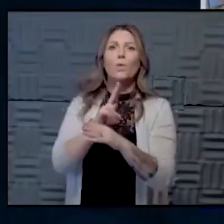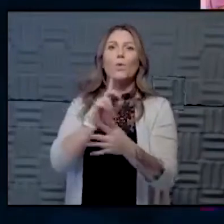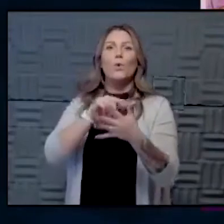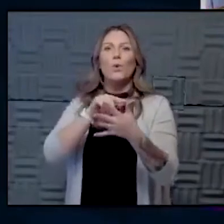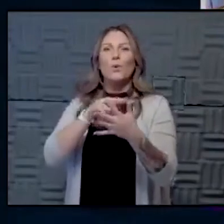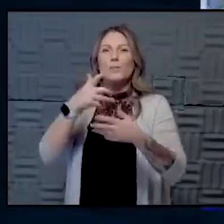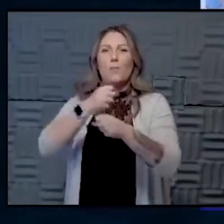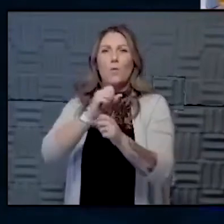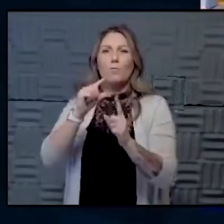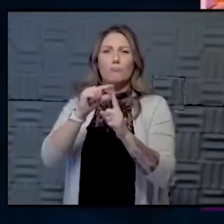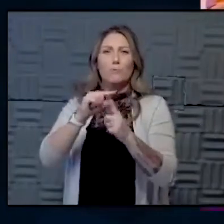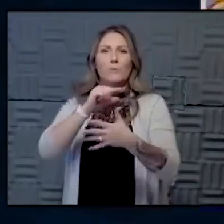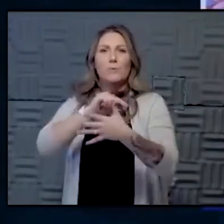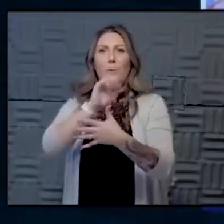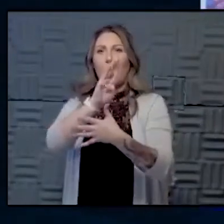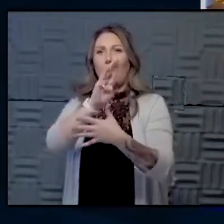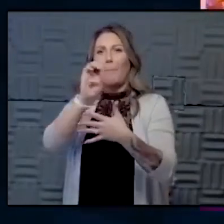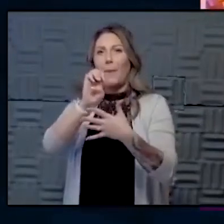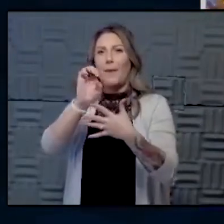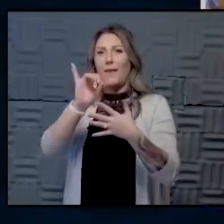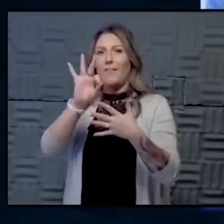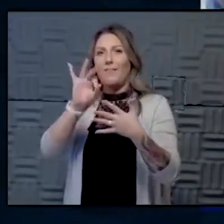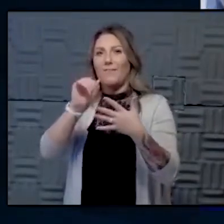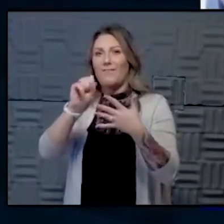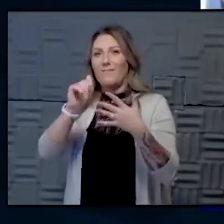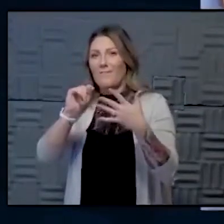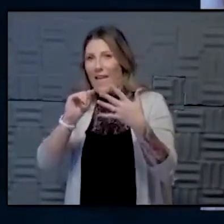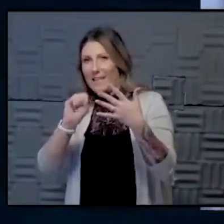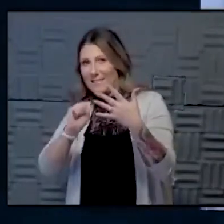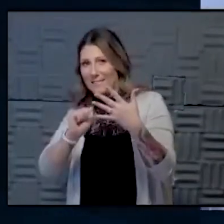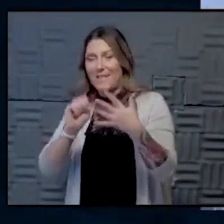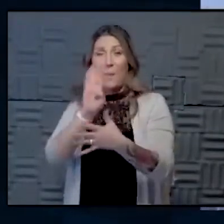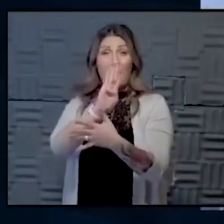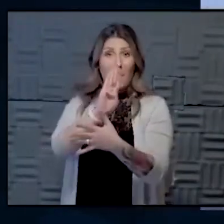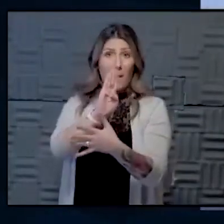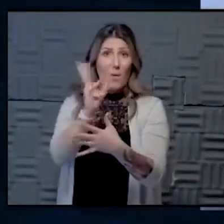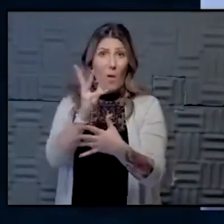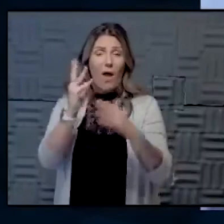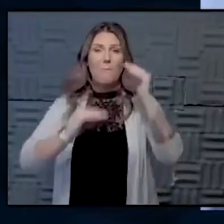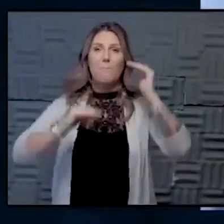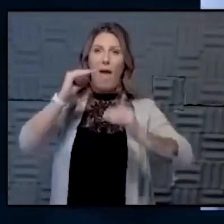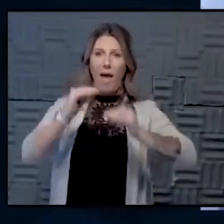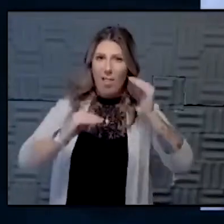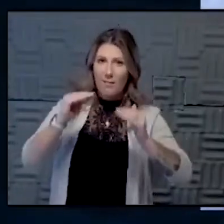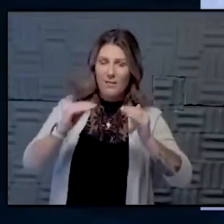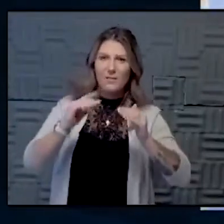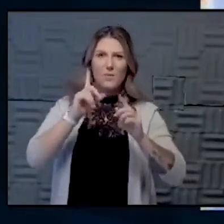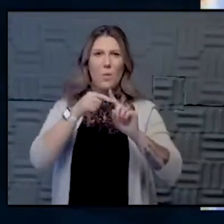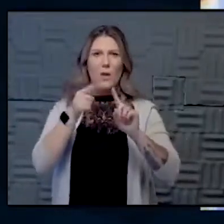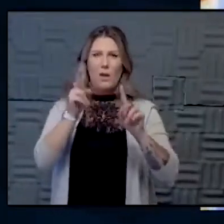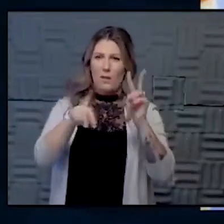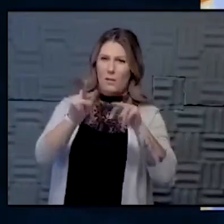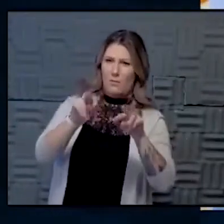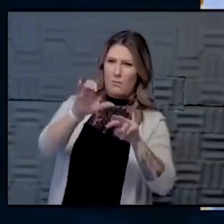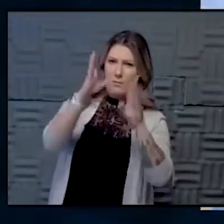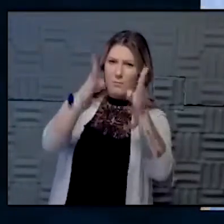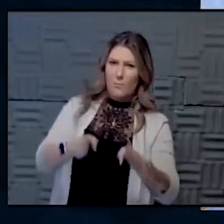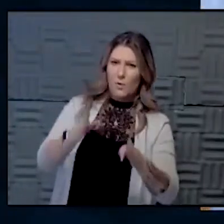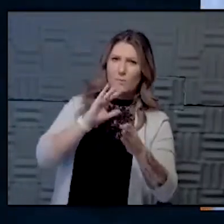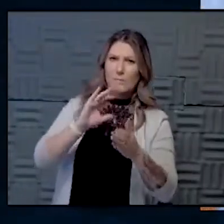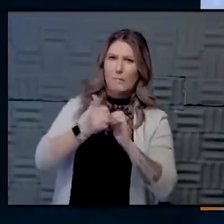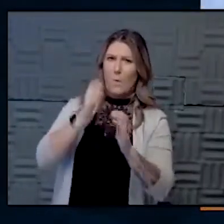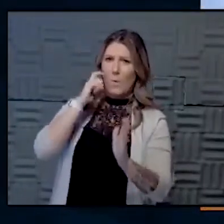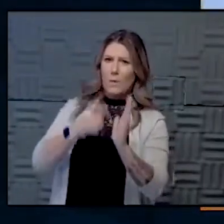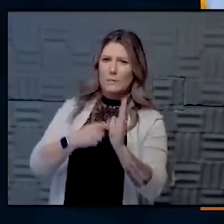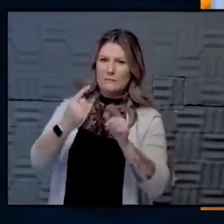We use BFAST. Every one of those letters stands for something. The B stands for balance. So when you're looking at this person, have you noticed that they're having